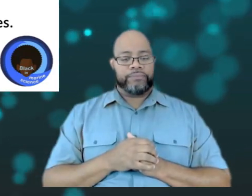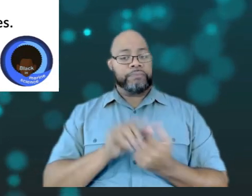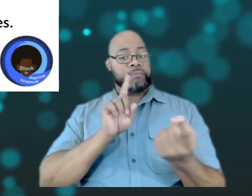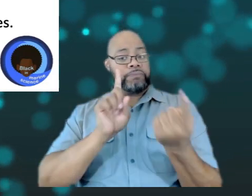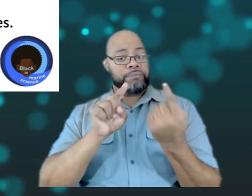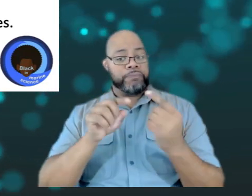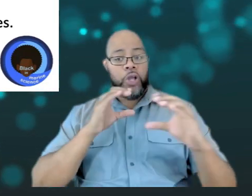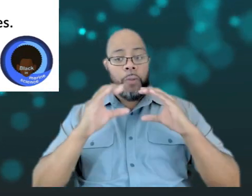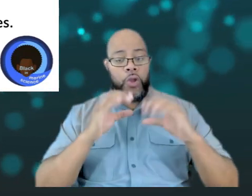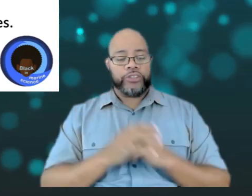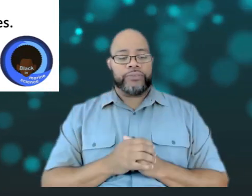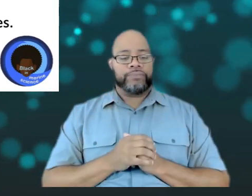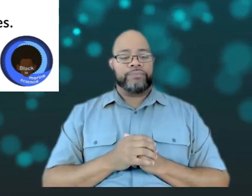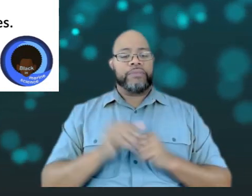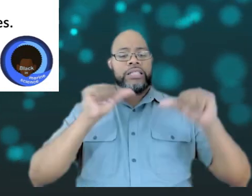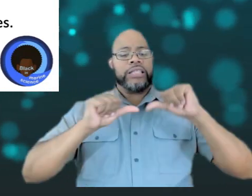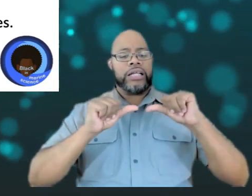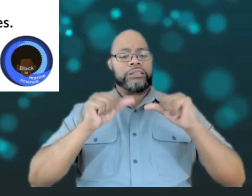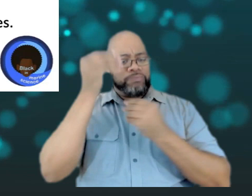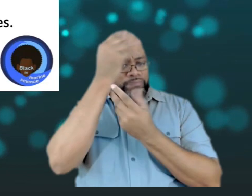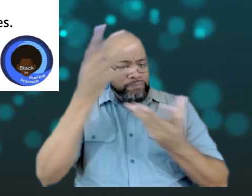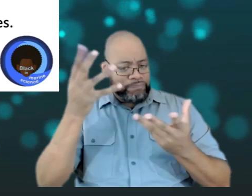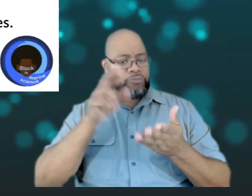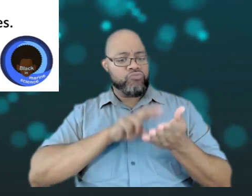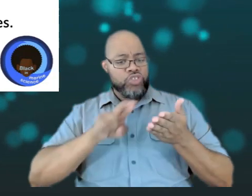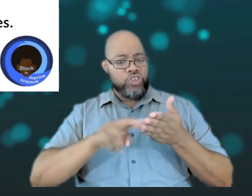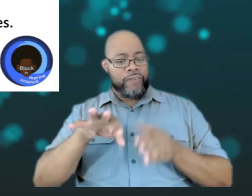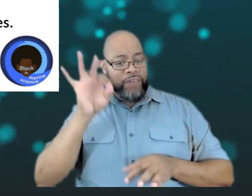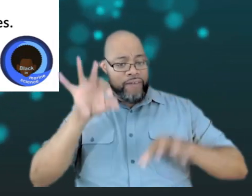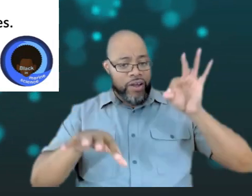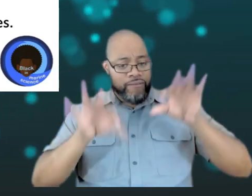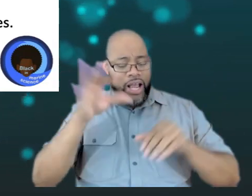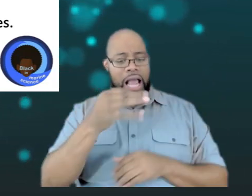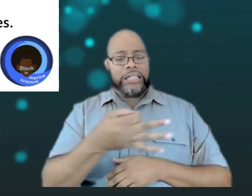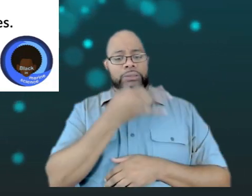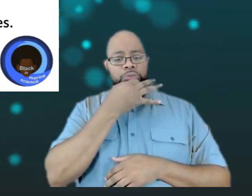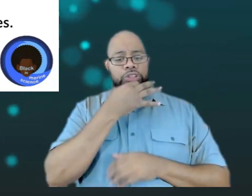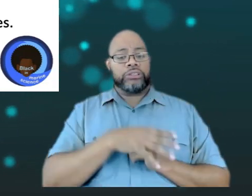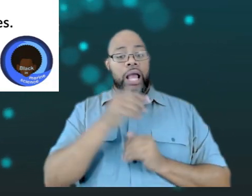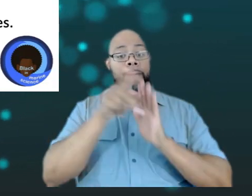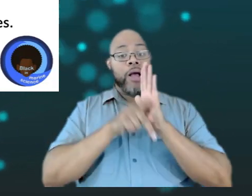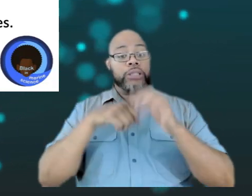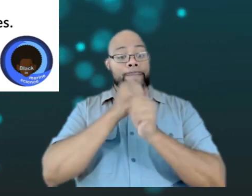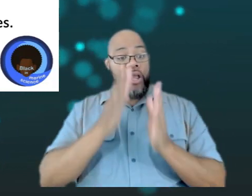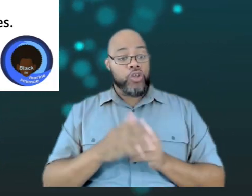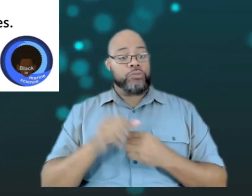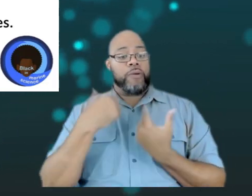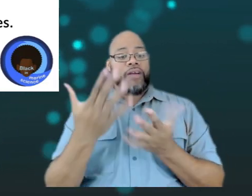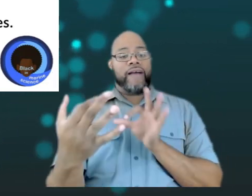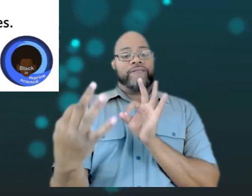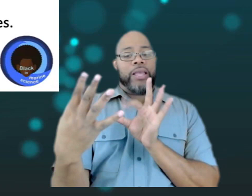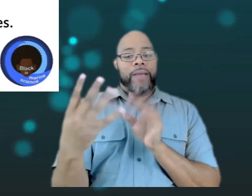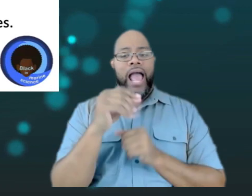Two-way communication, where scientists convey their research findings and expertise, and policymakers